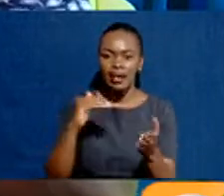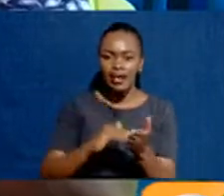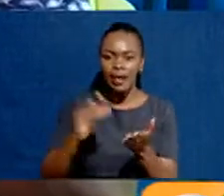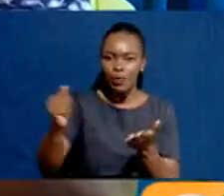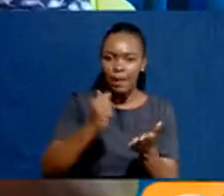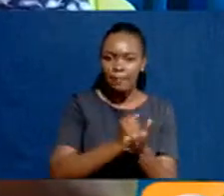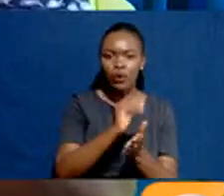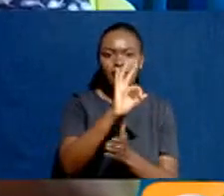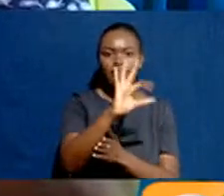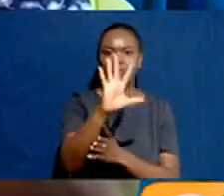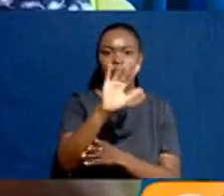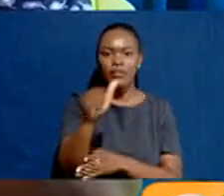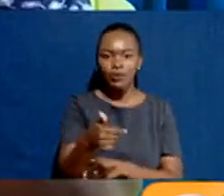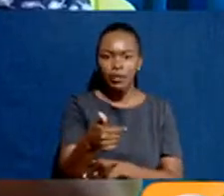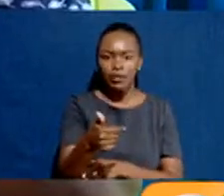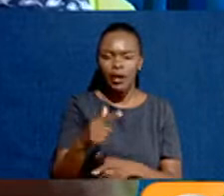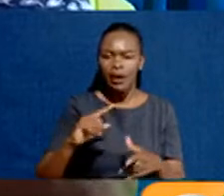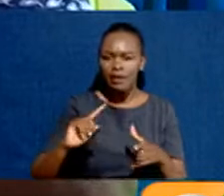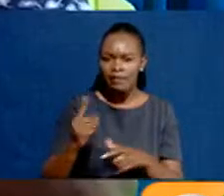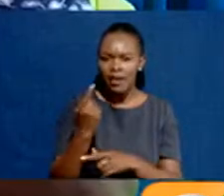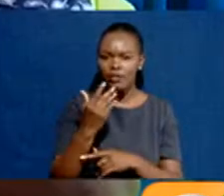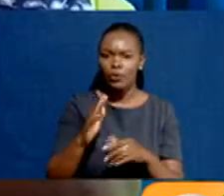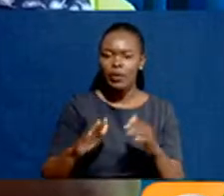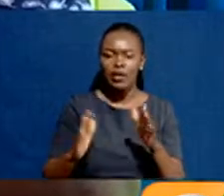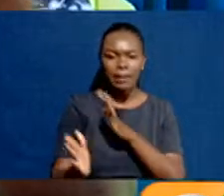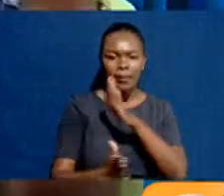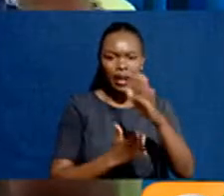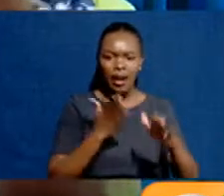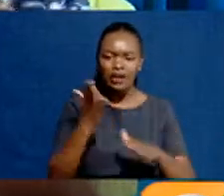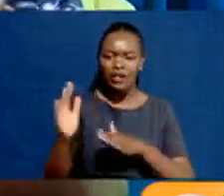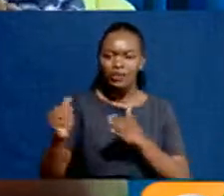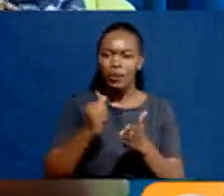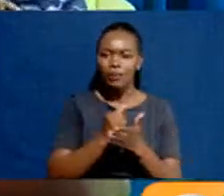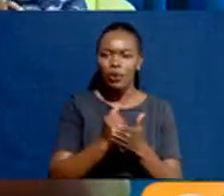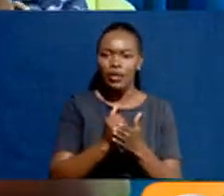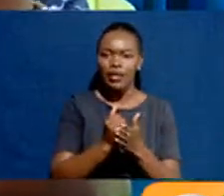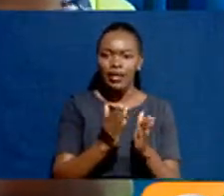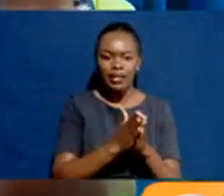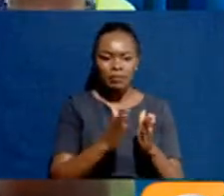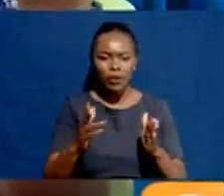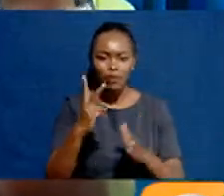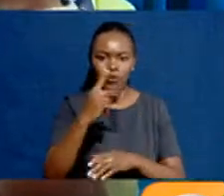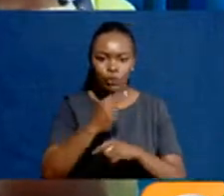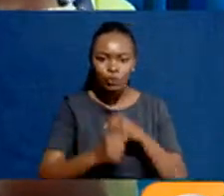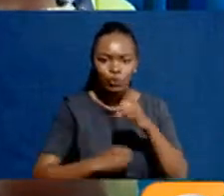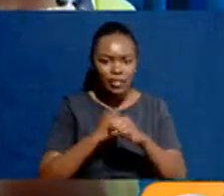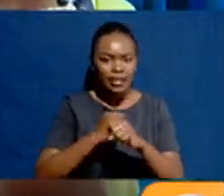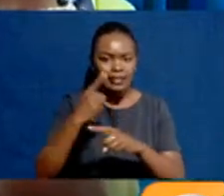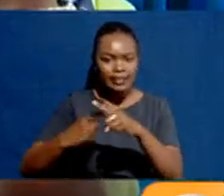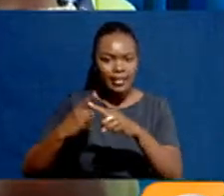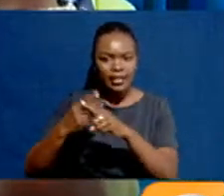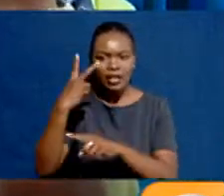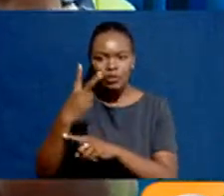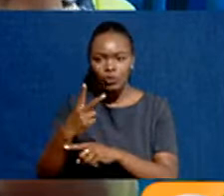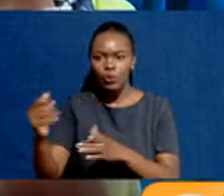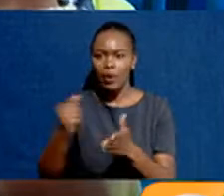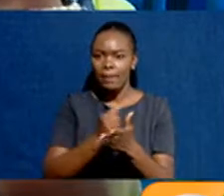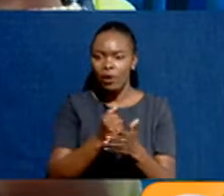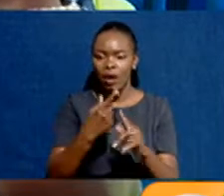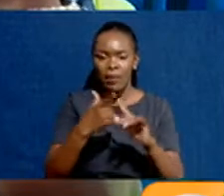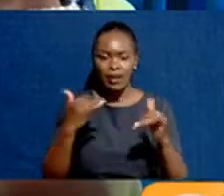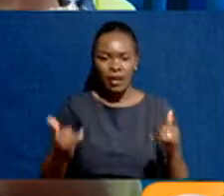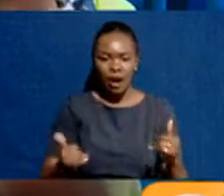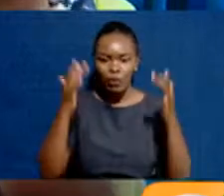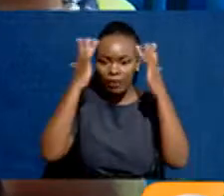had initially wanted to do it in 2 years, 116,000. It was in our plan. But on reaching here where we